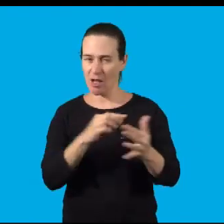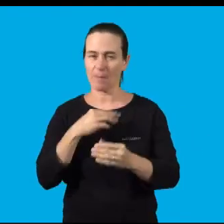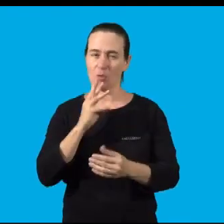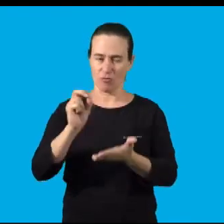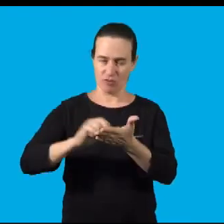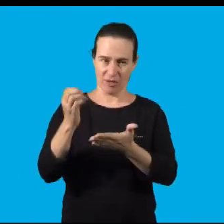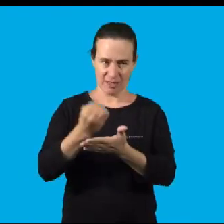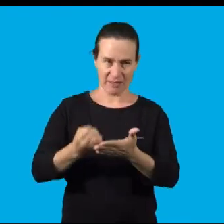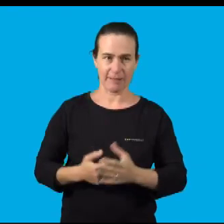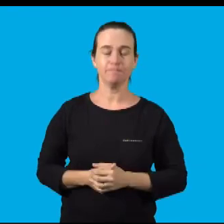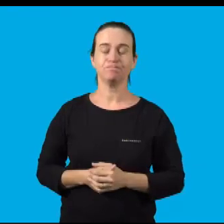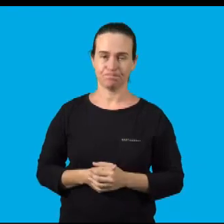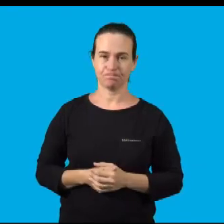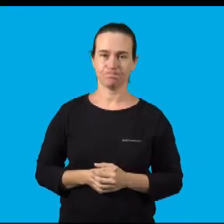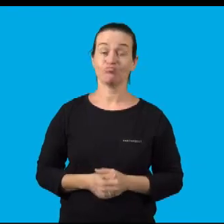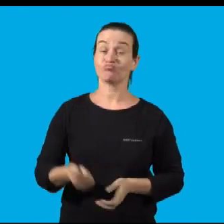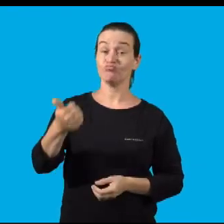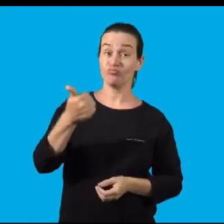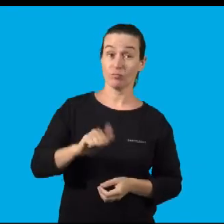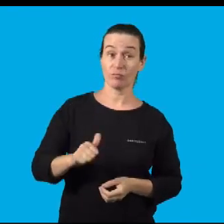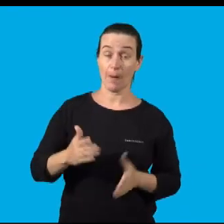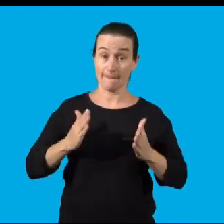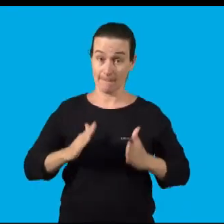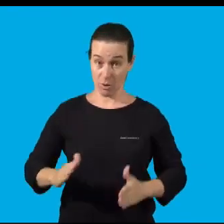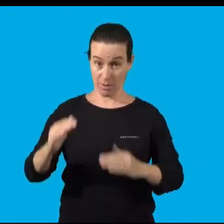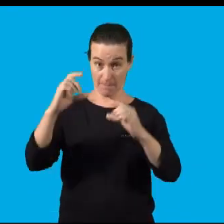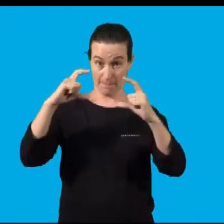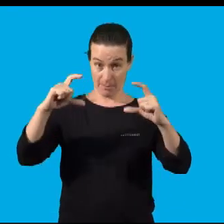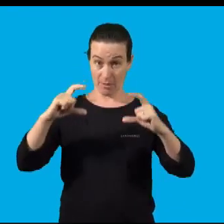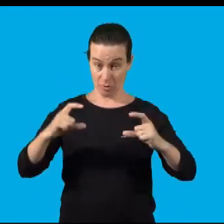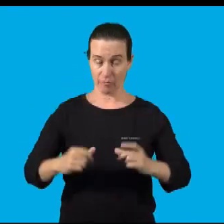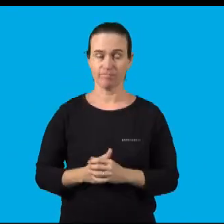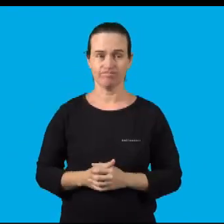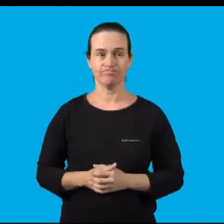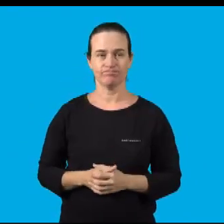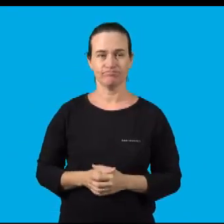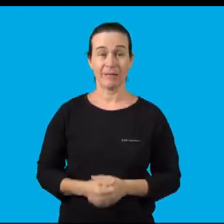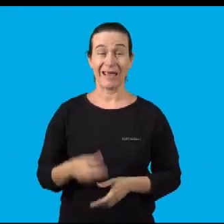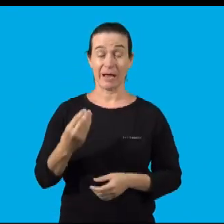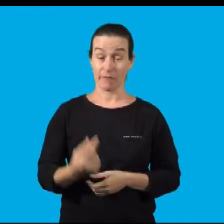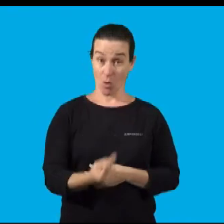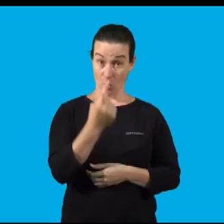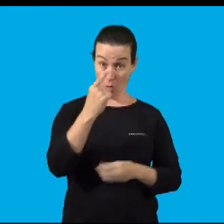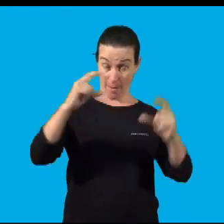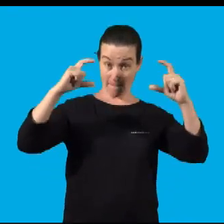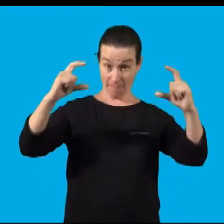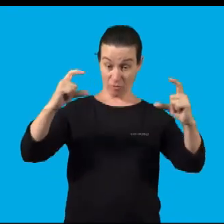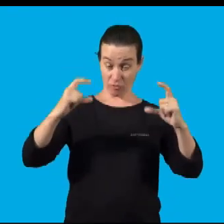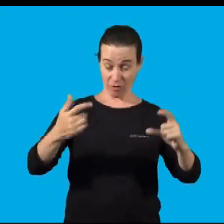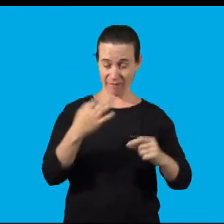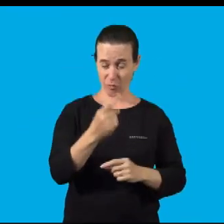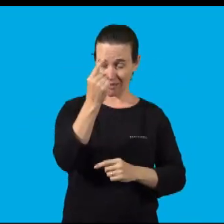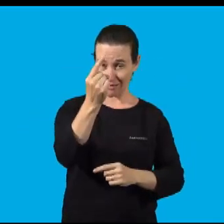let's look at the writing process. How to write a body paragraph. Have one paragraph for each major